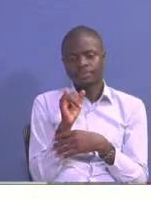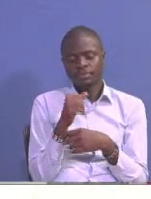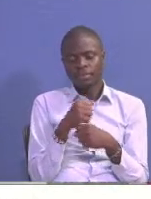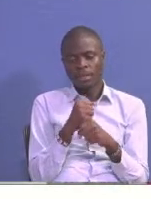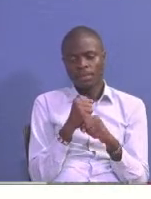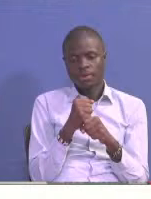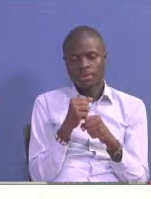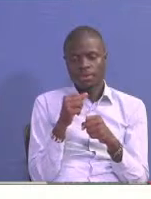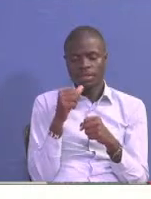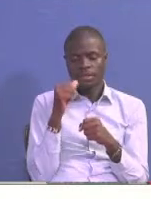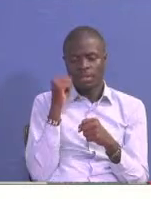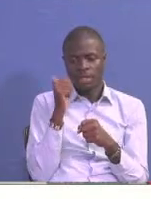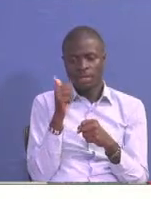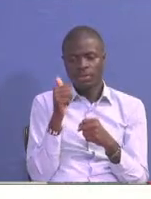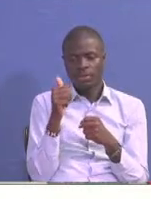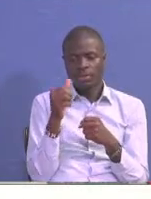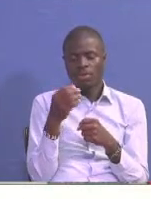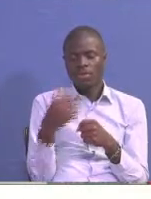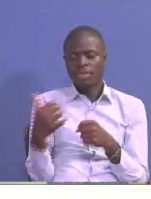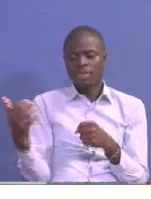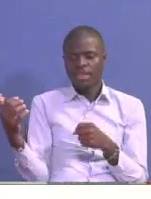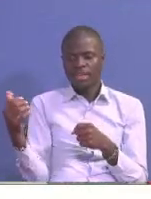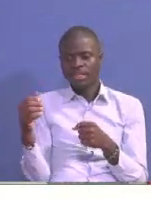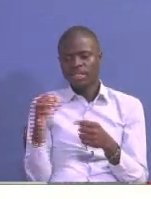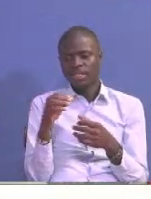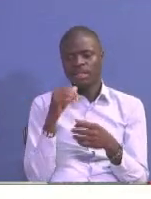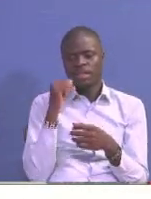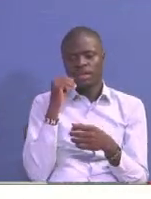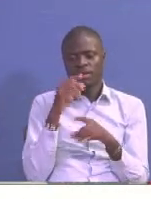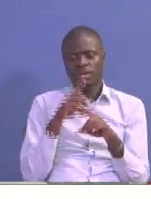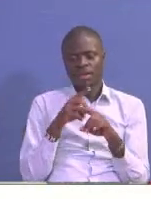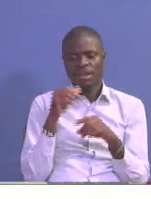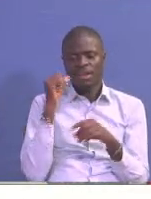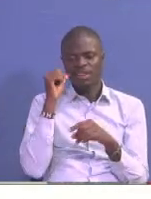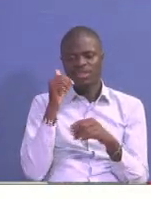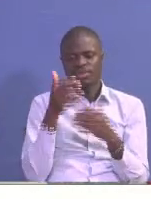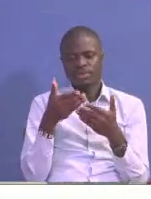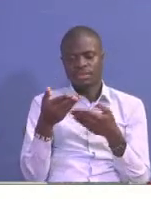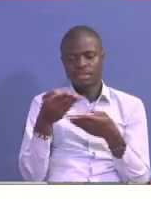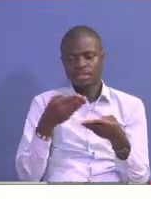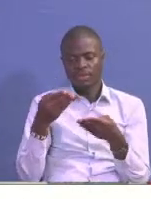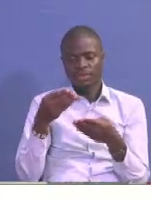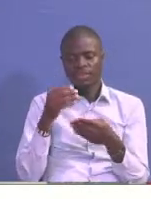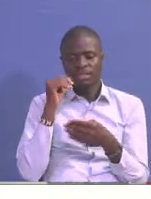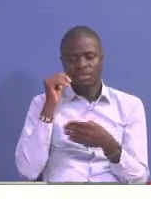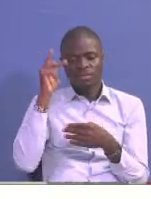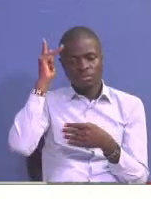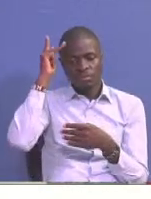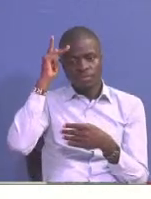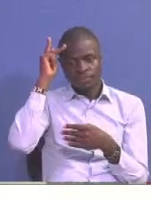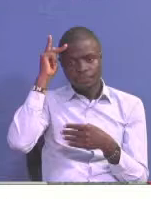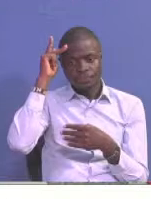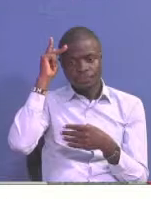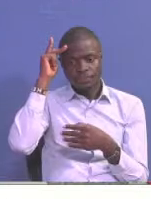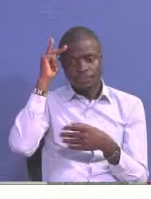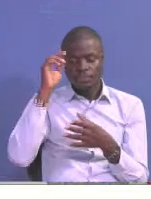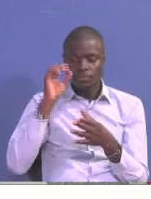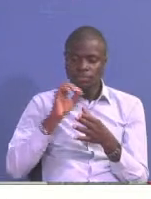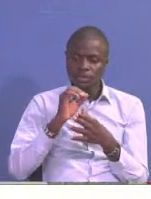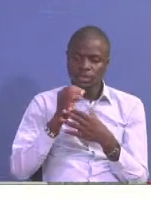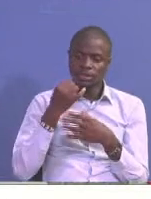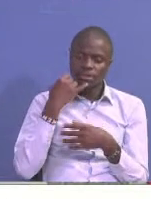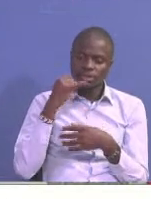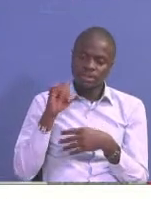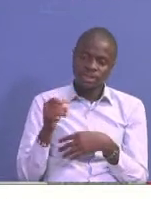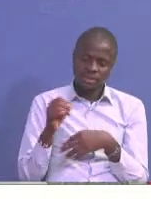producing new products, new services, new knowledge, or is just